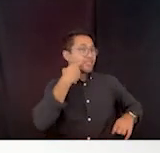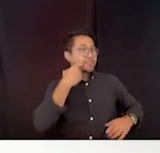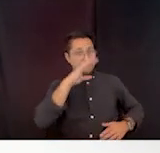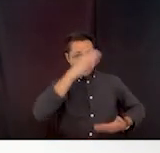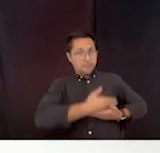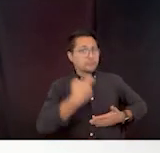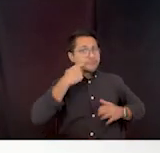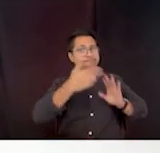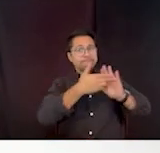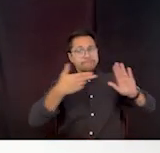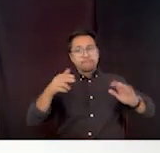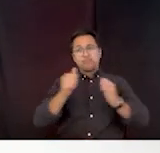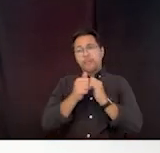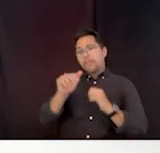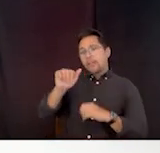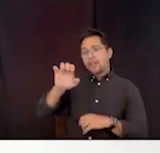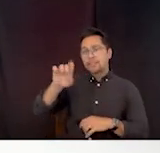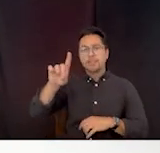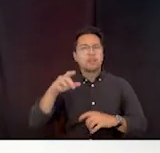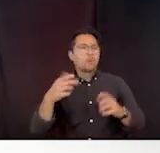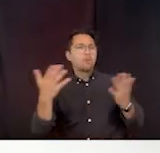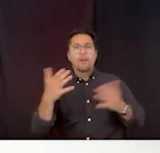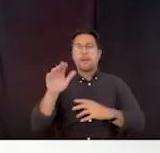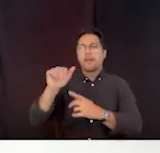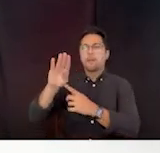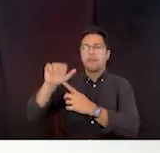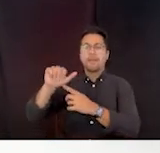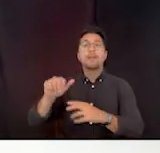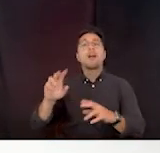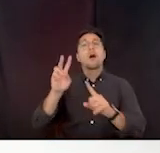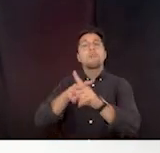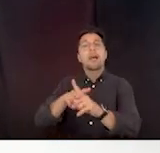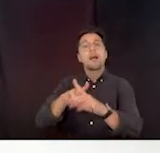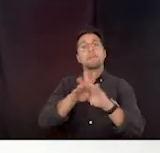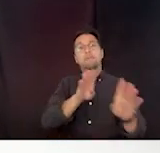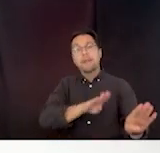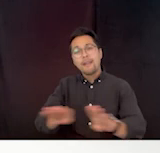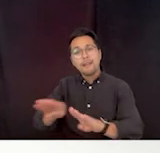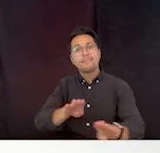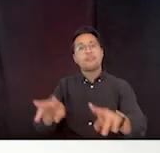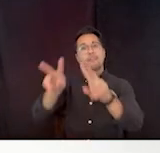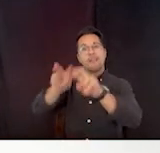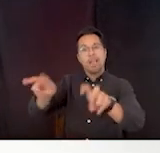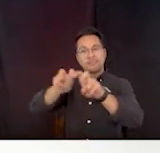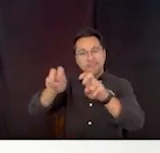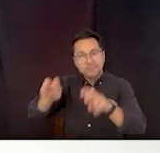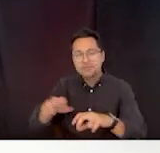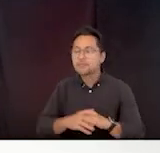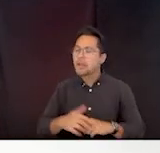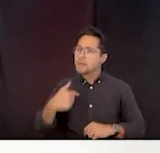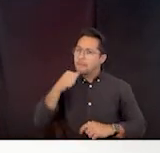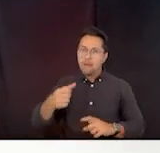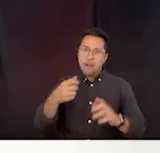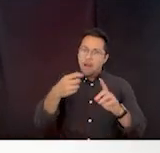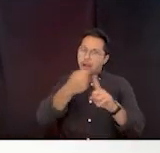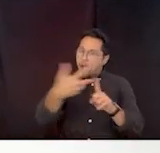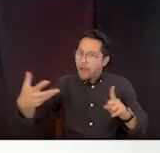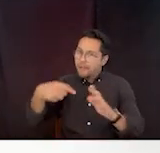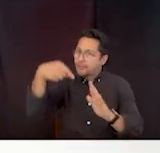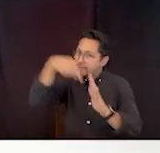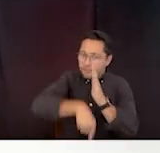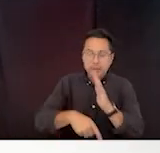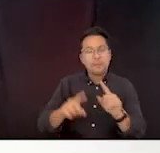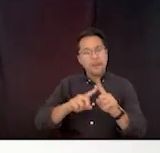with ASD, and what is ABA therapy, applied behavior analysis? And I'm not going to go into what it is. I'll let